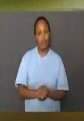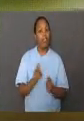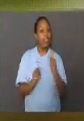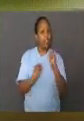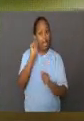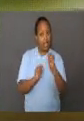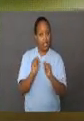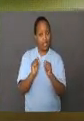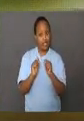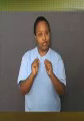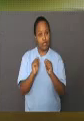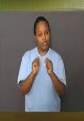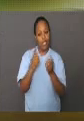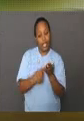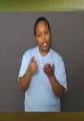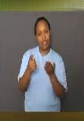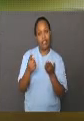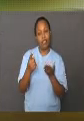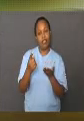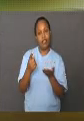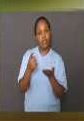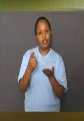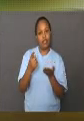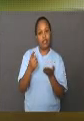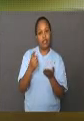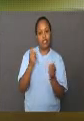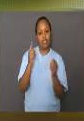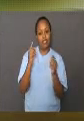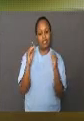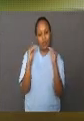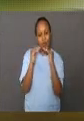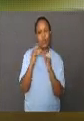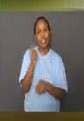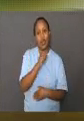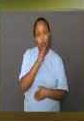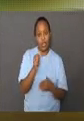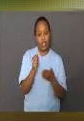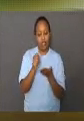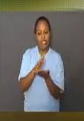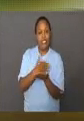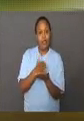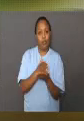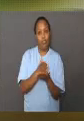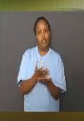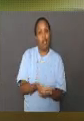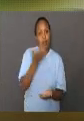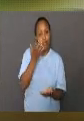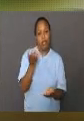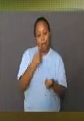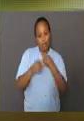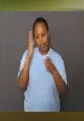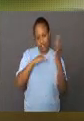History shows the problems that result from an inequitable distribution of